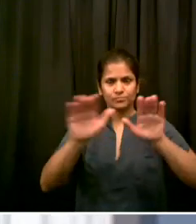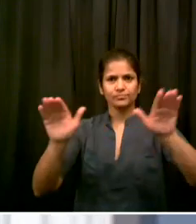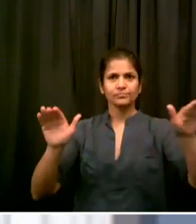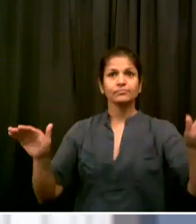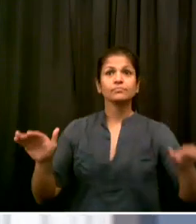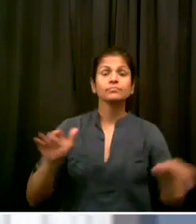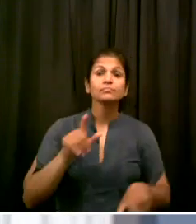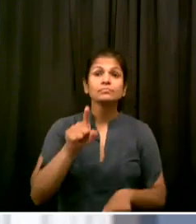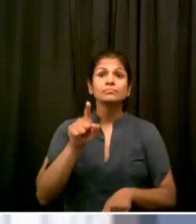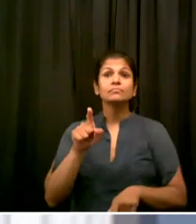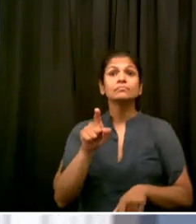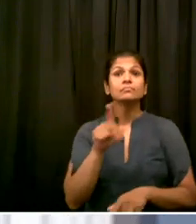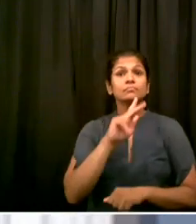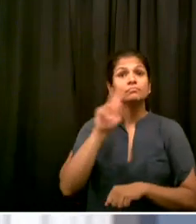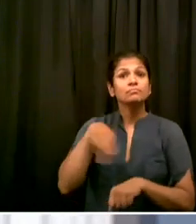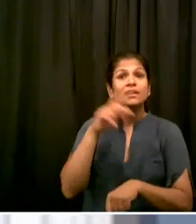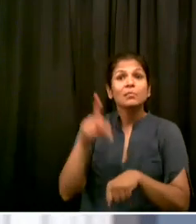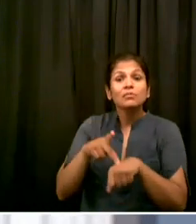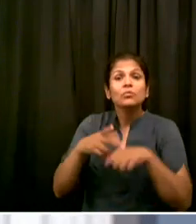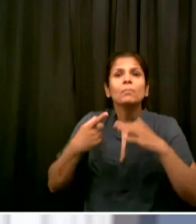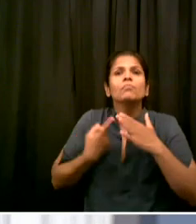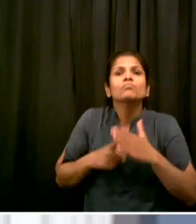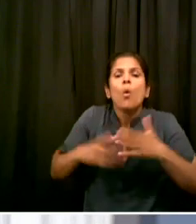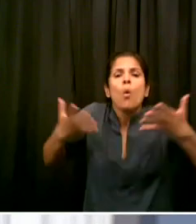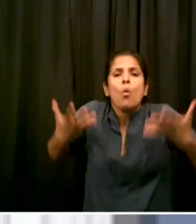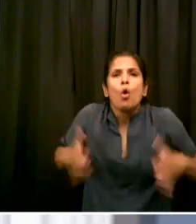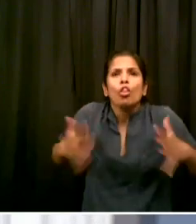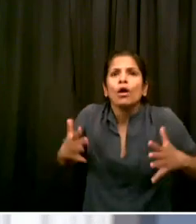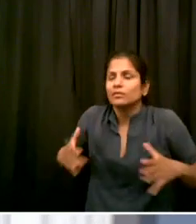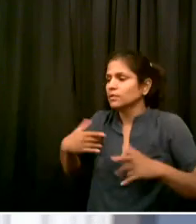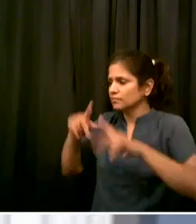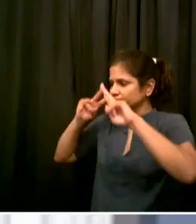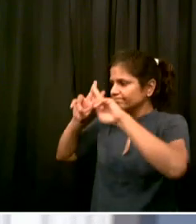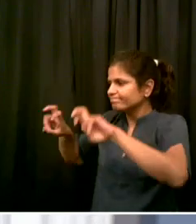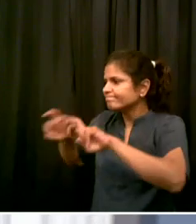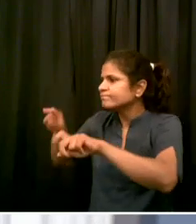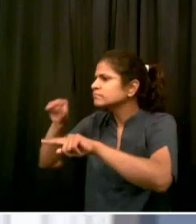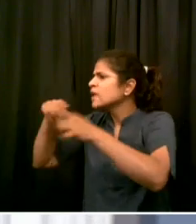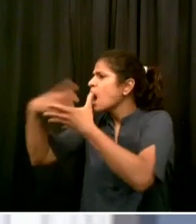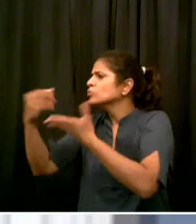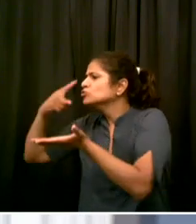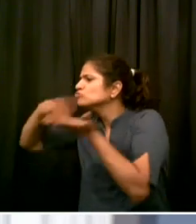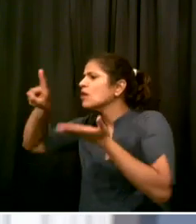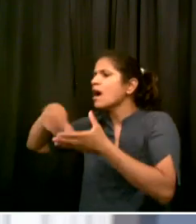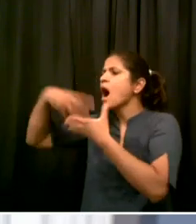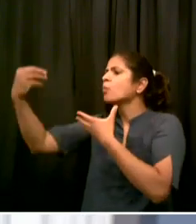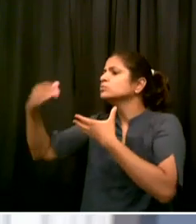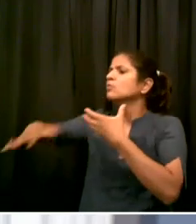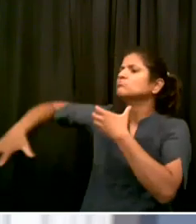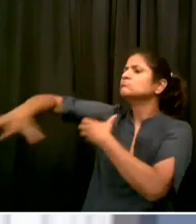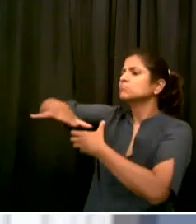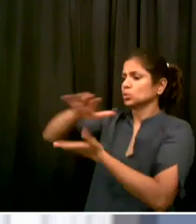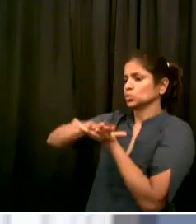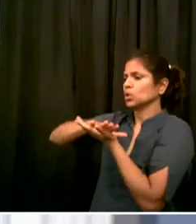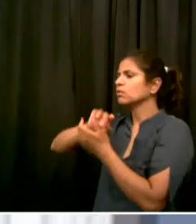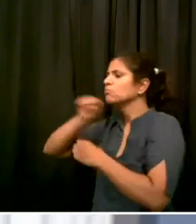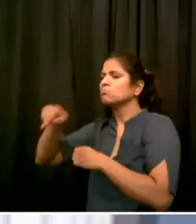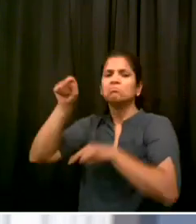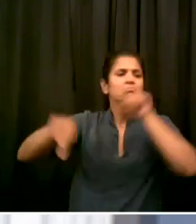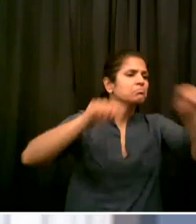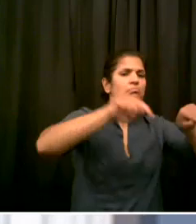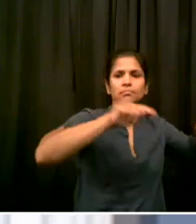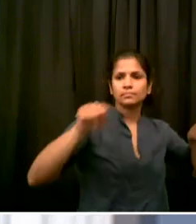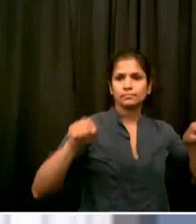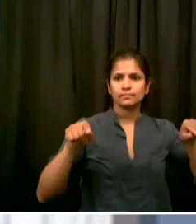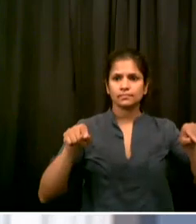identified outdoor learning as one of those options. They haven't been denied that. This gives principals more options. As principals are talking